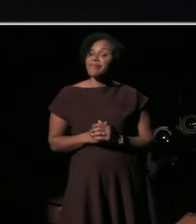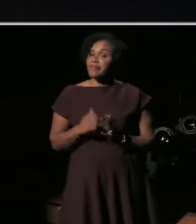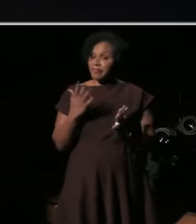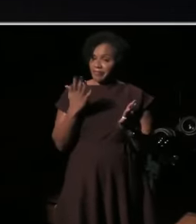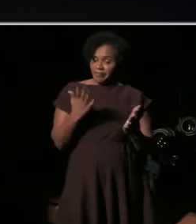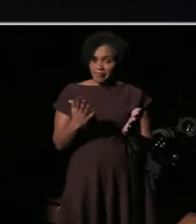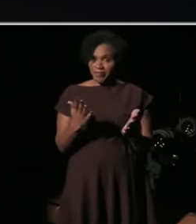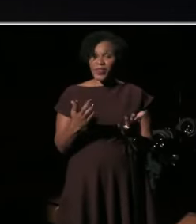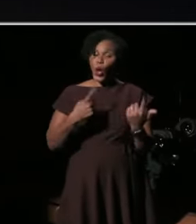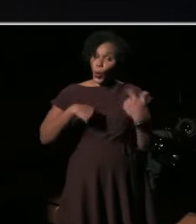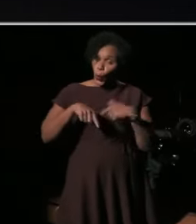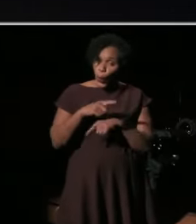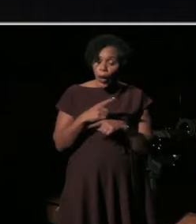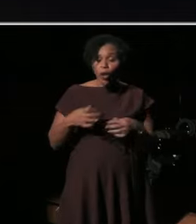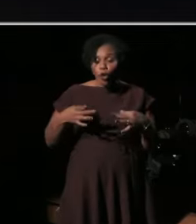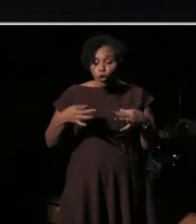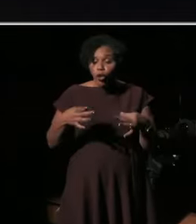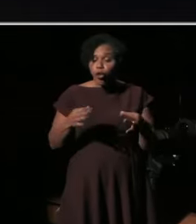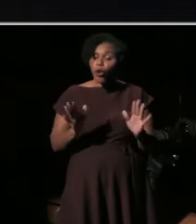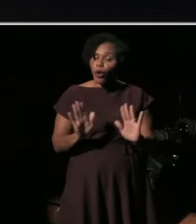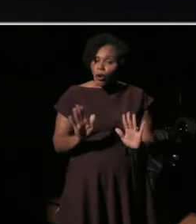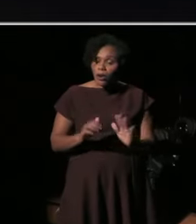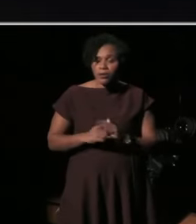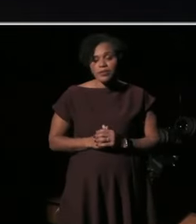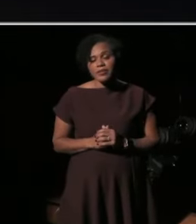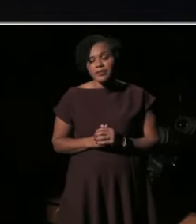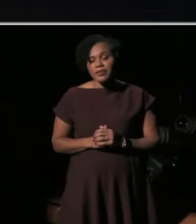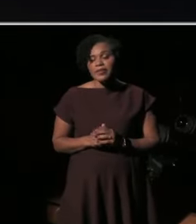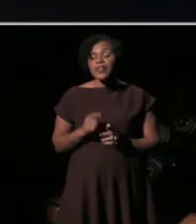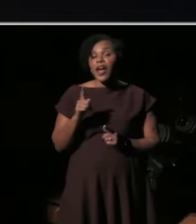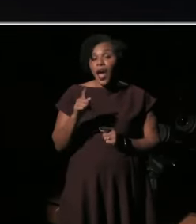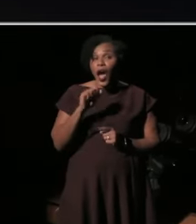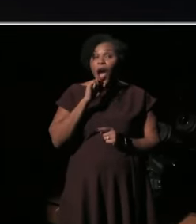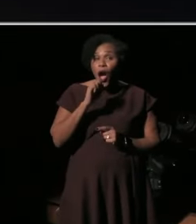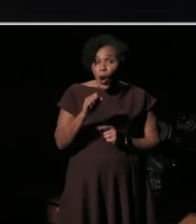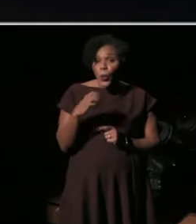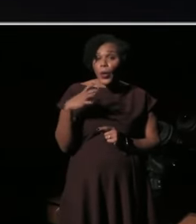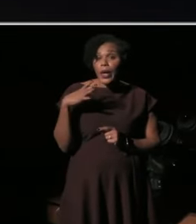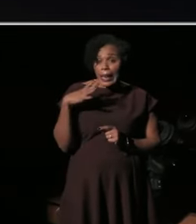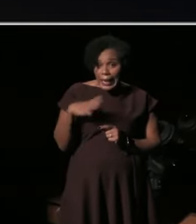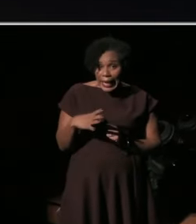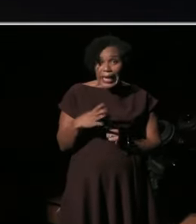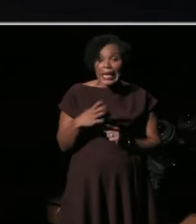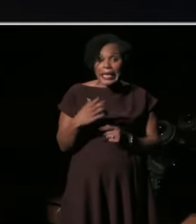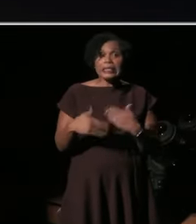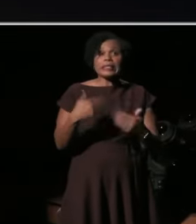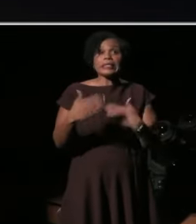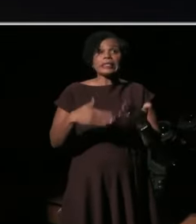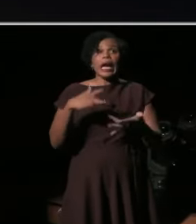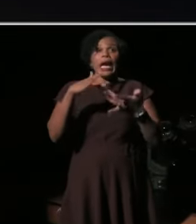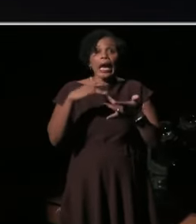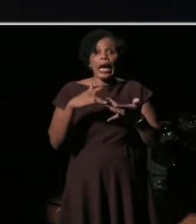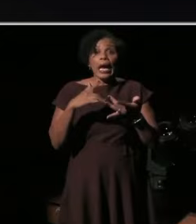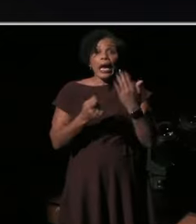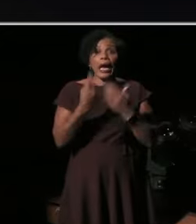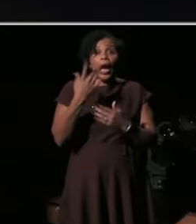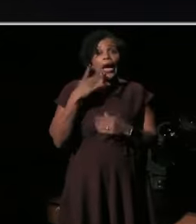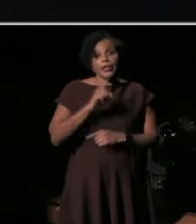ceremony, so at some point I'm going to need a wee.